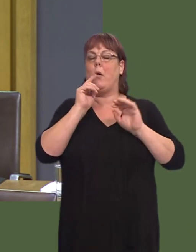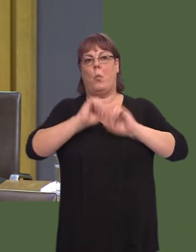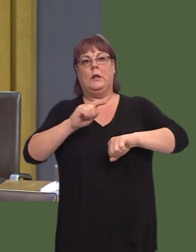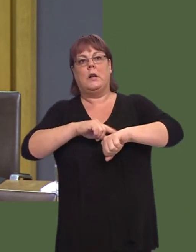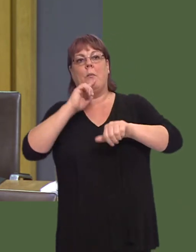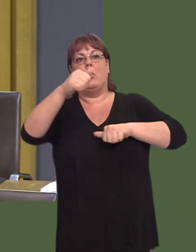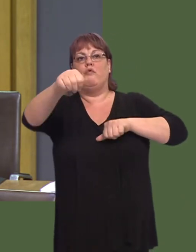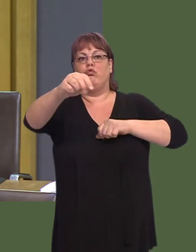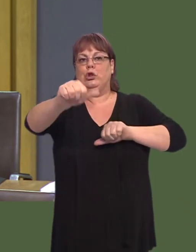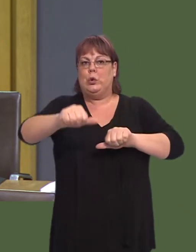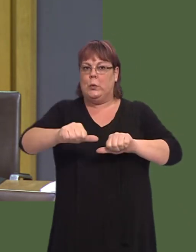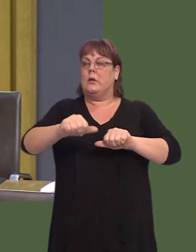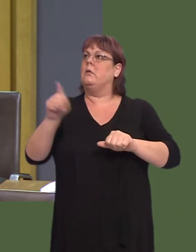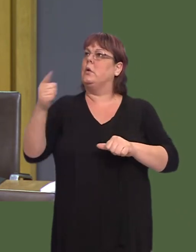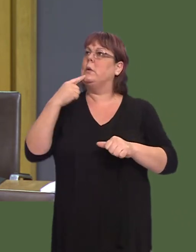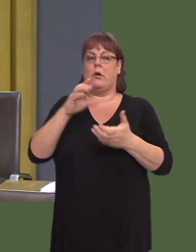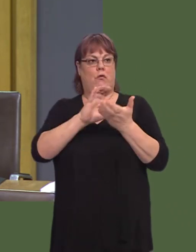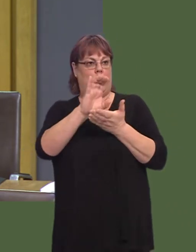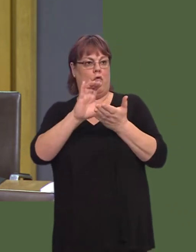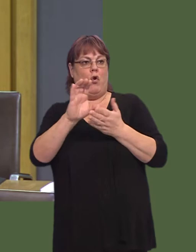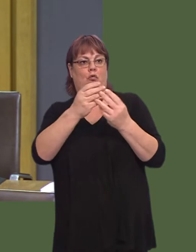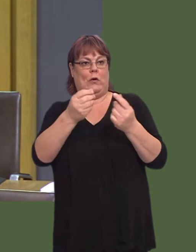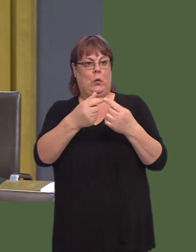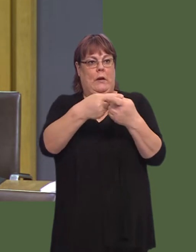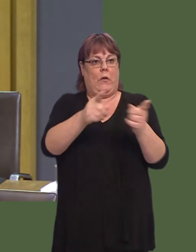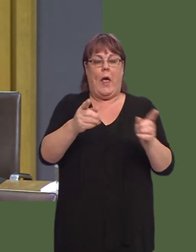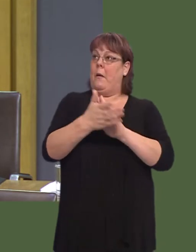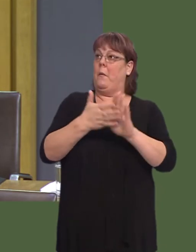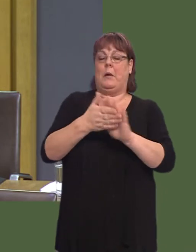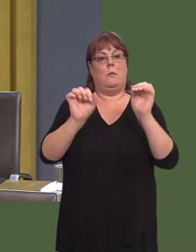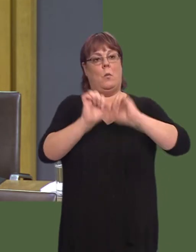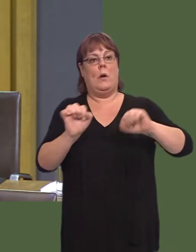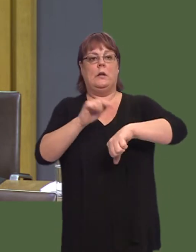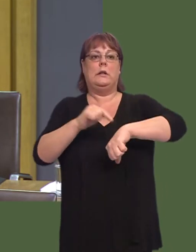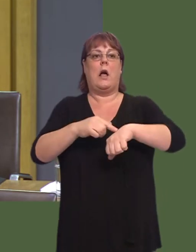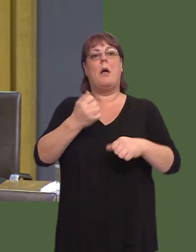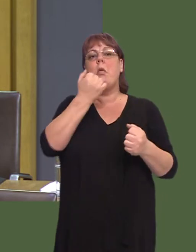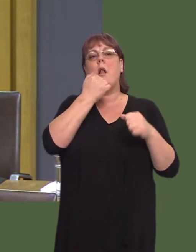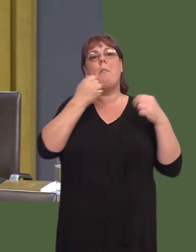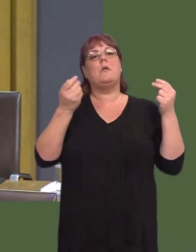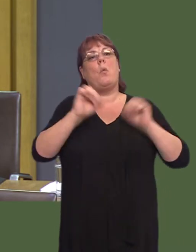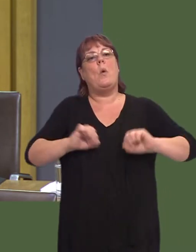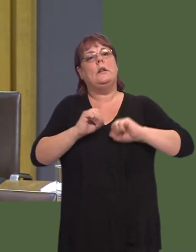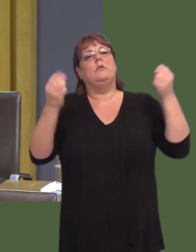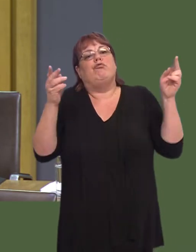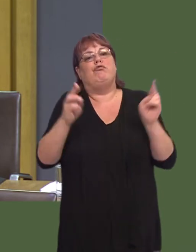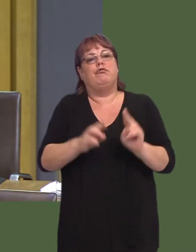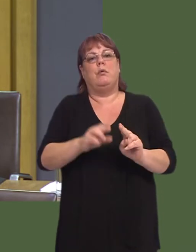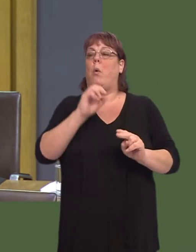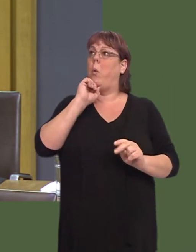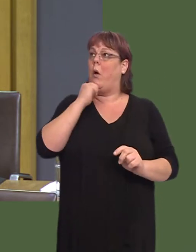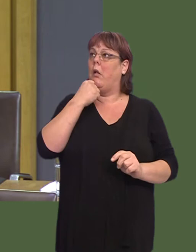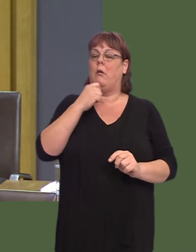adolescent mental health services. And you said the resources have been put in, and I fully expect the waiting times and the numbers to go down as